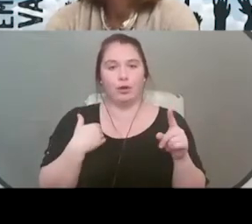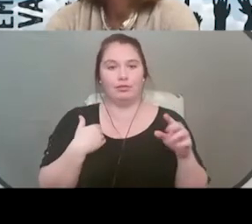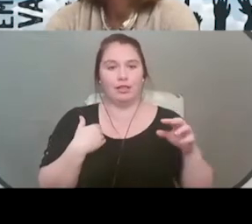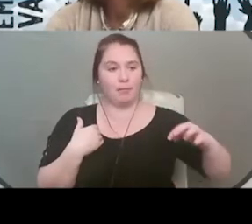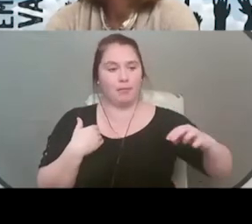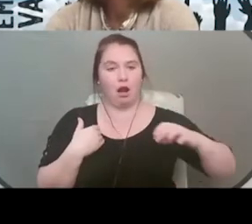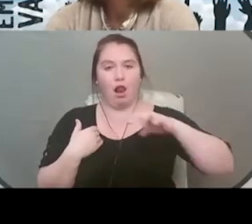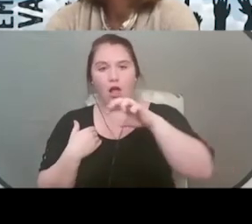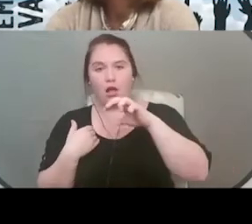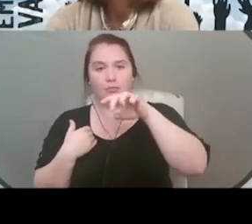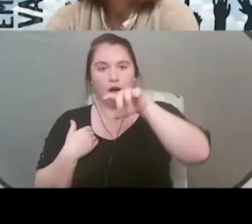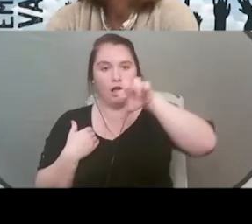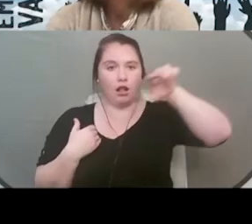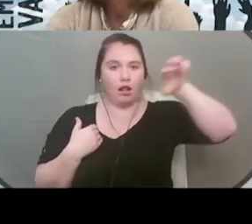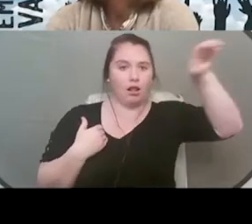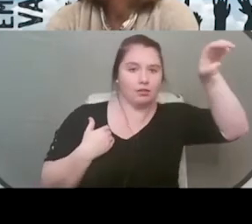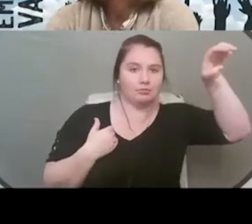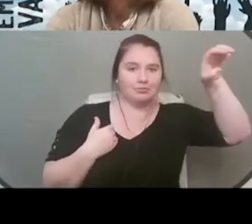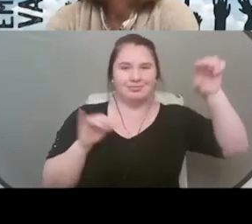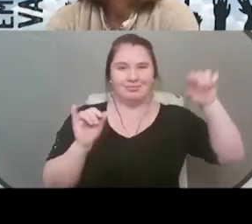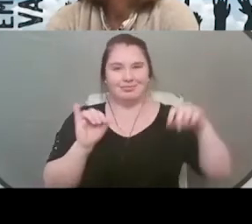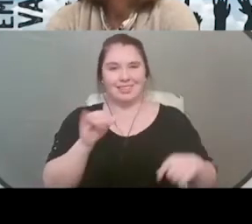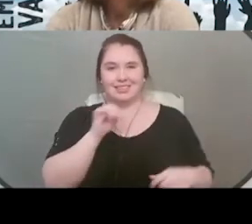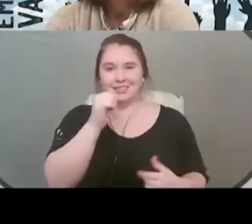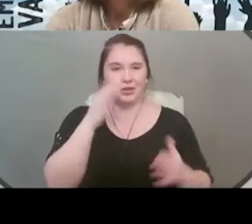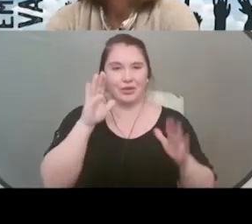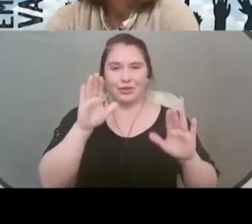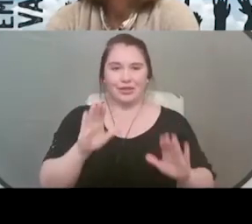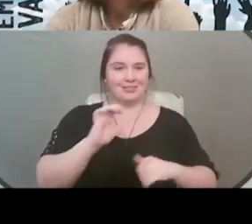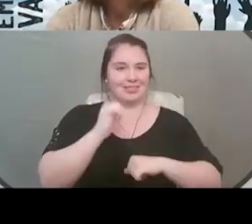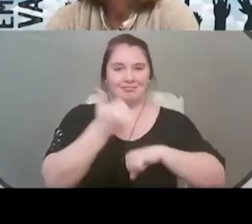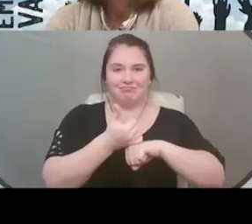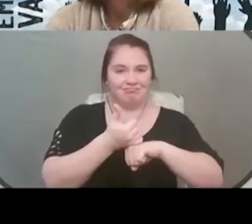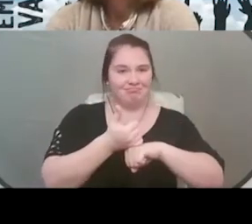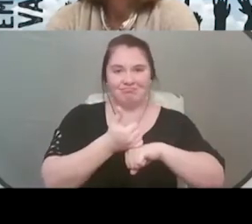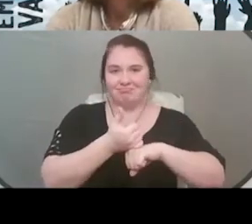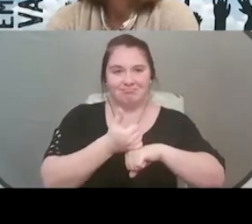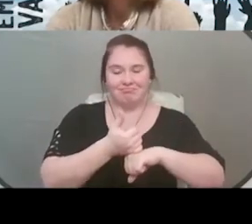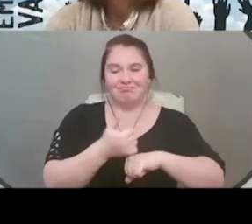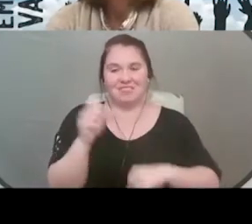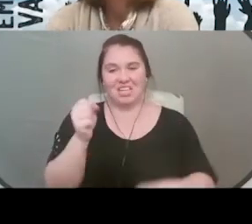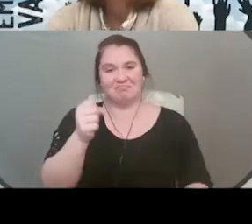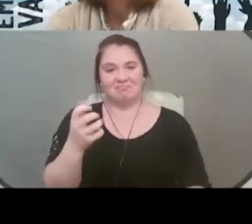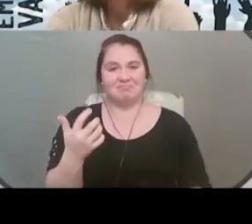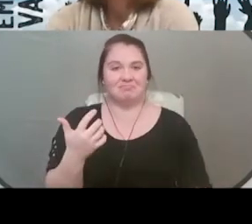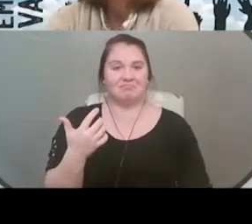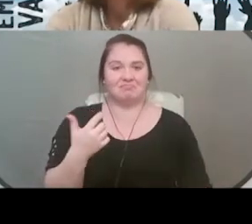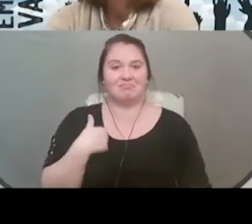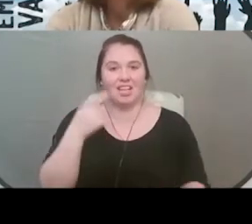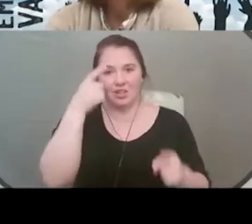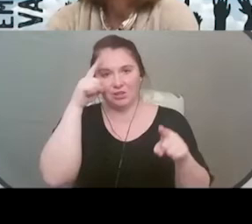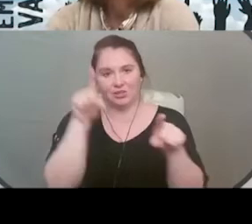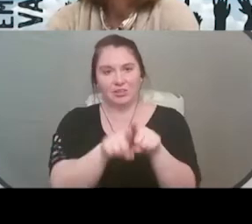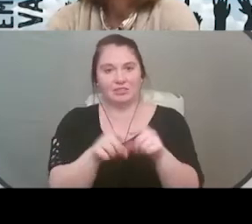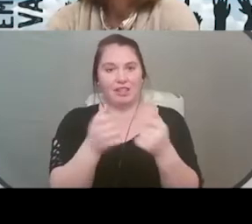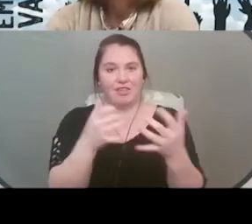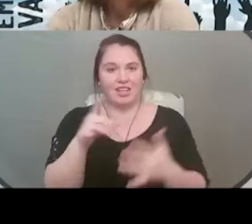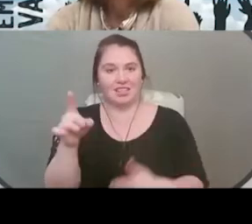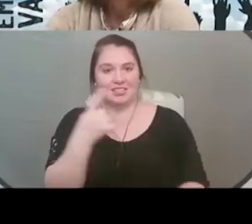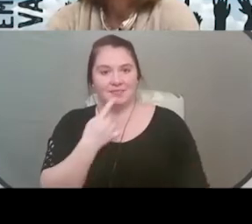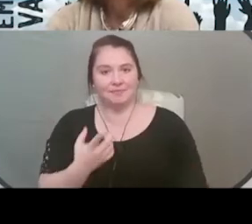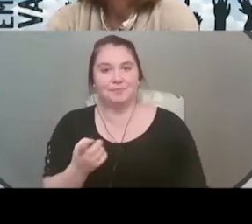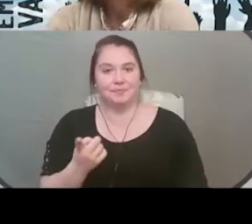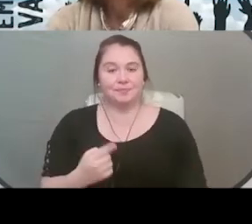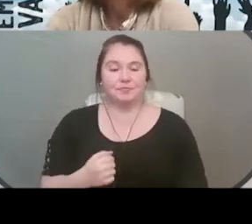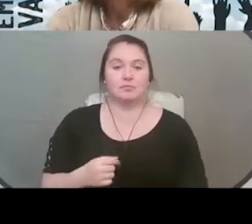and it's just not a great setup. So I agree with what Jeremy said. And it